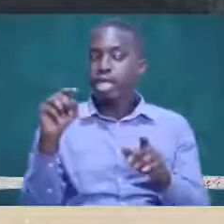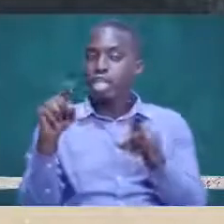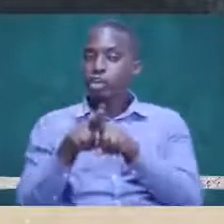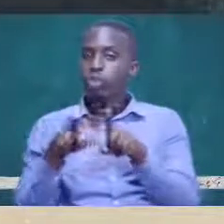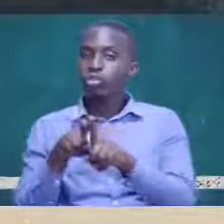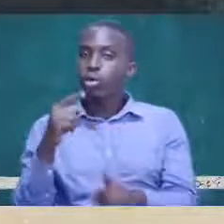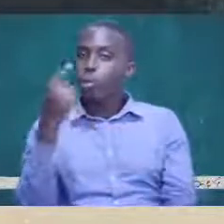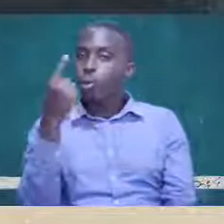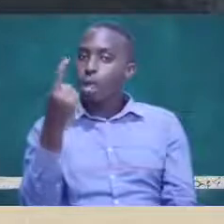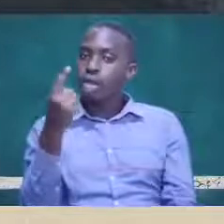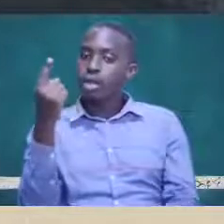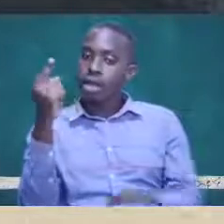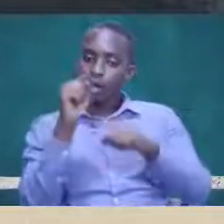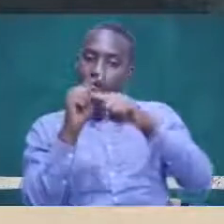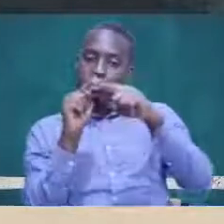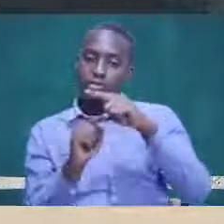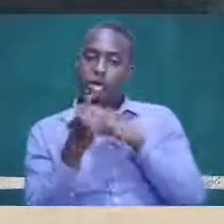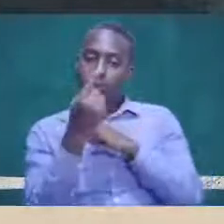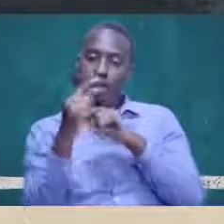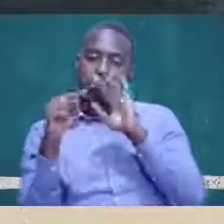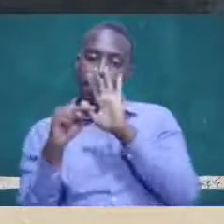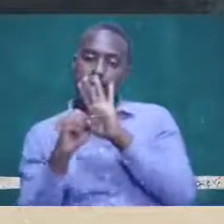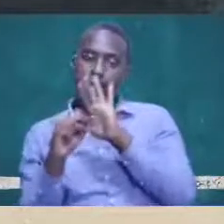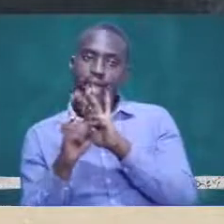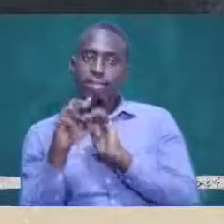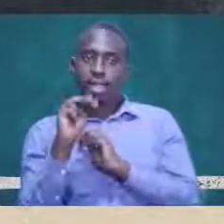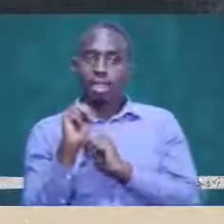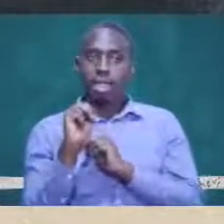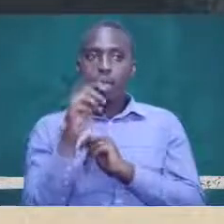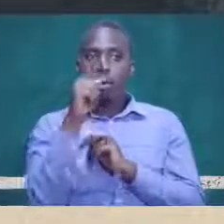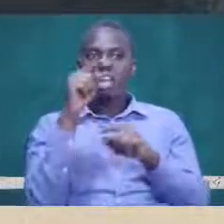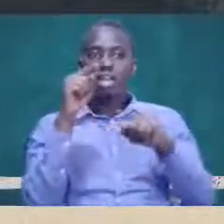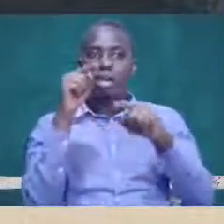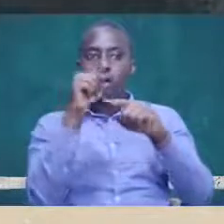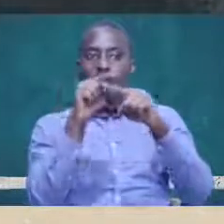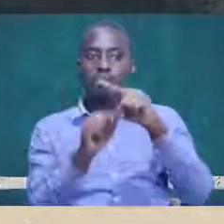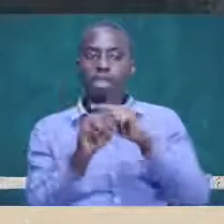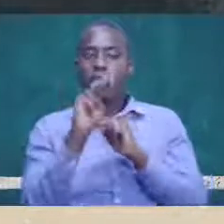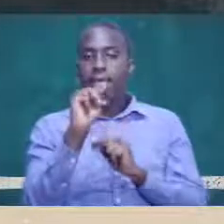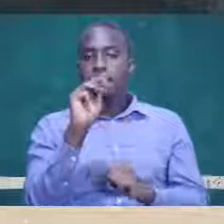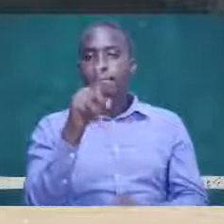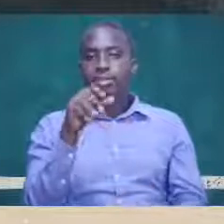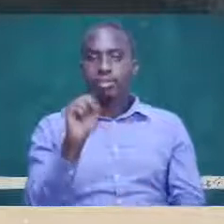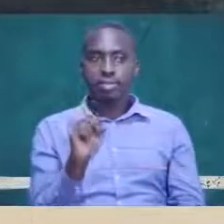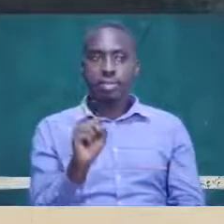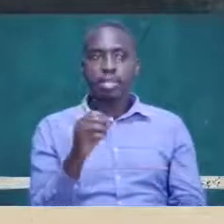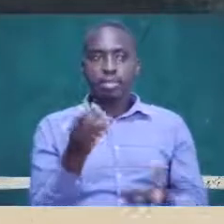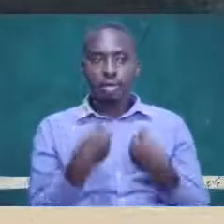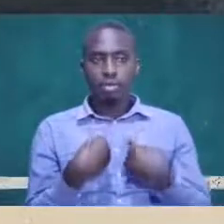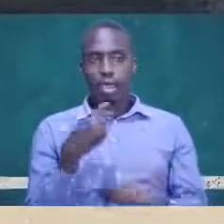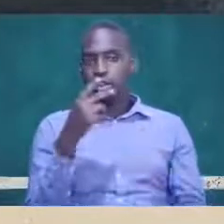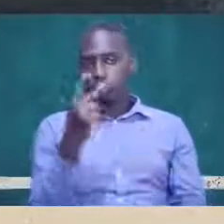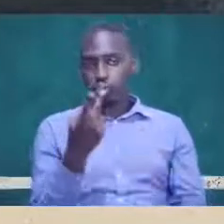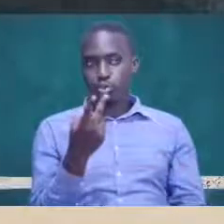1 over marginal propensity to save. 1 divided by marginal propensity to save. And we are given the multiplier, which is 2. Where there